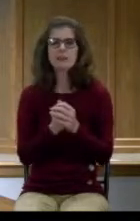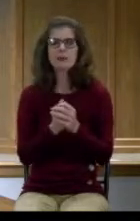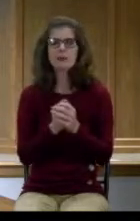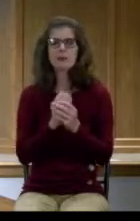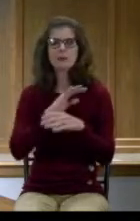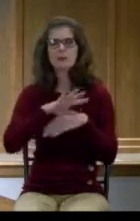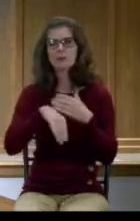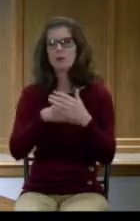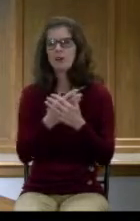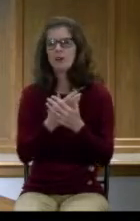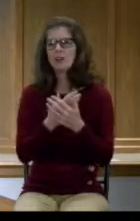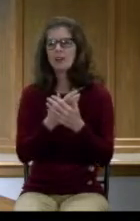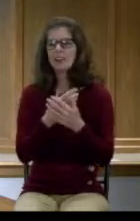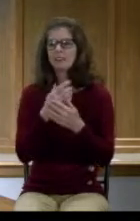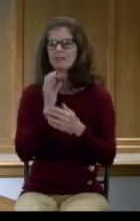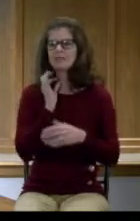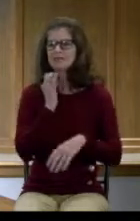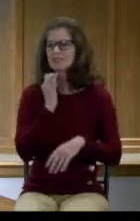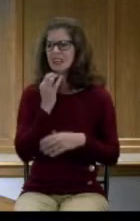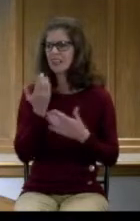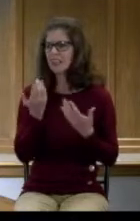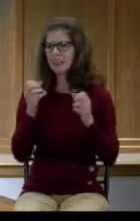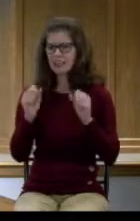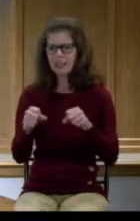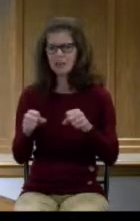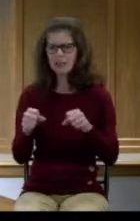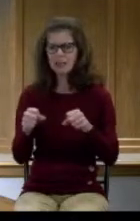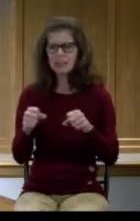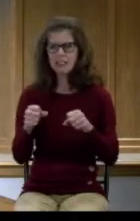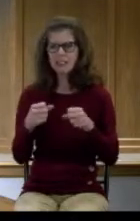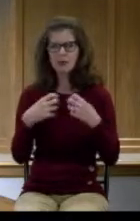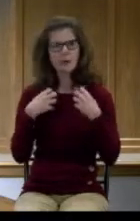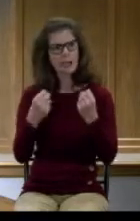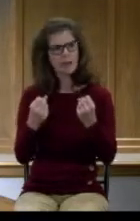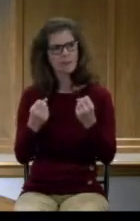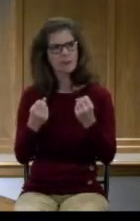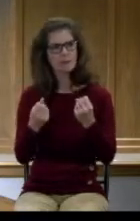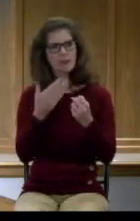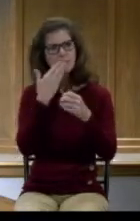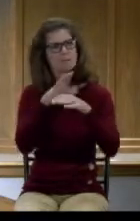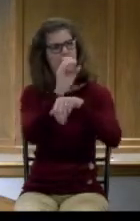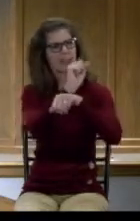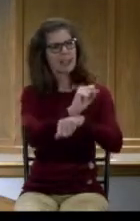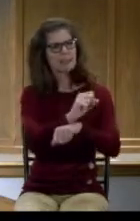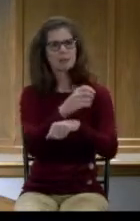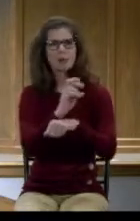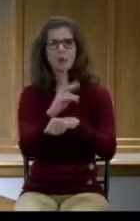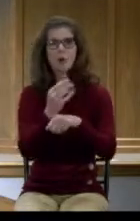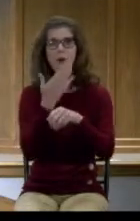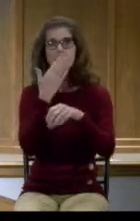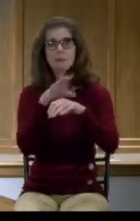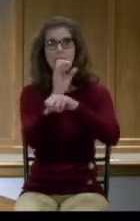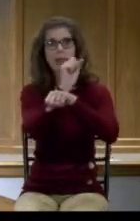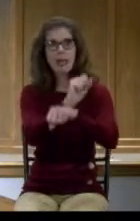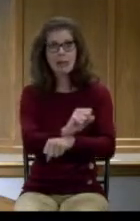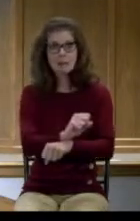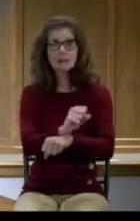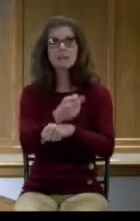all wondering is, do we recover? Like, can we get out of this? Or are these new habits so ingrained in our